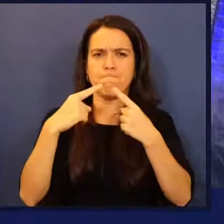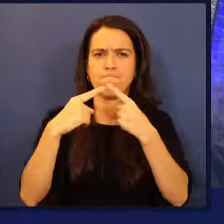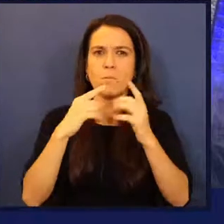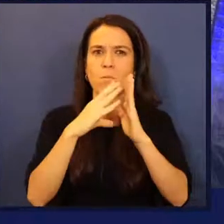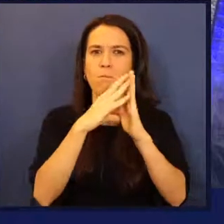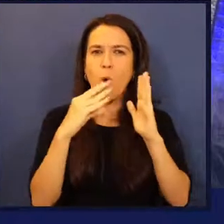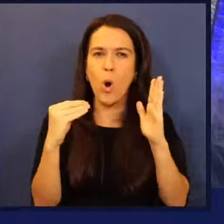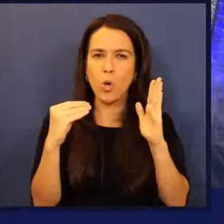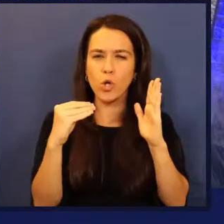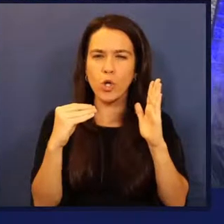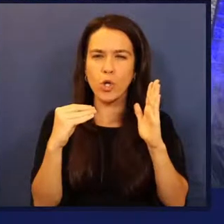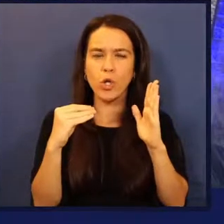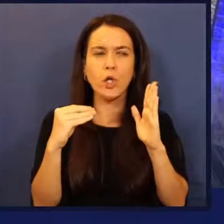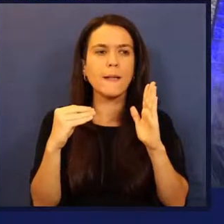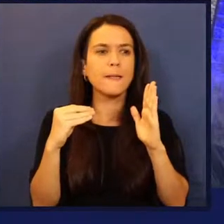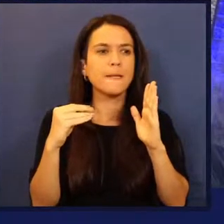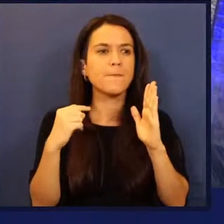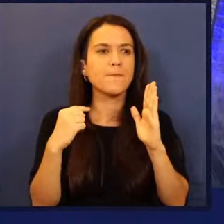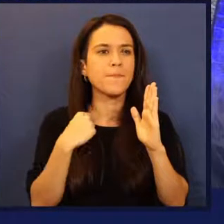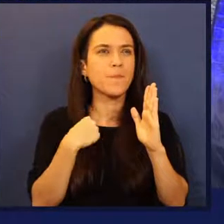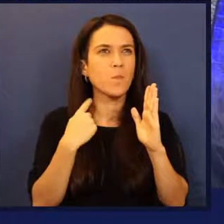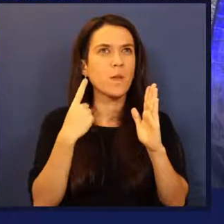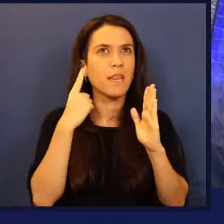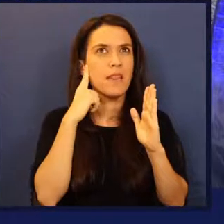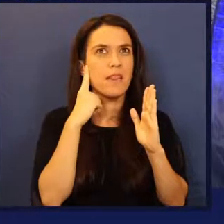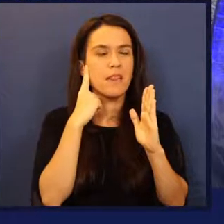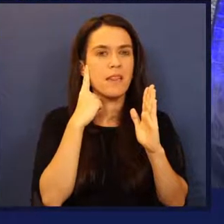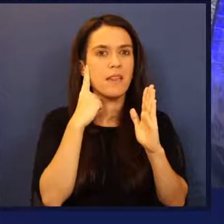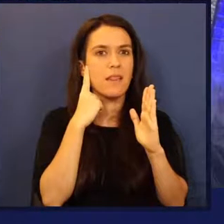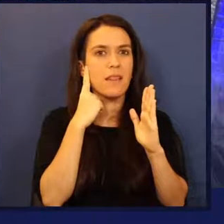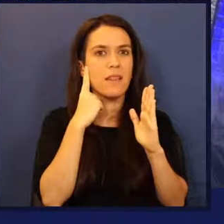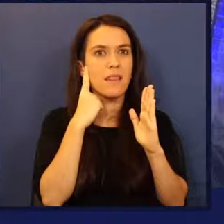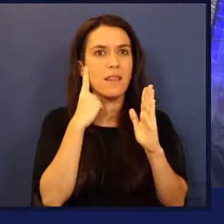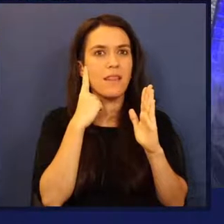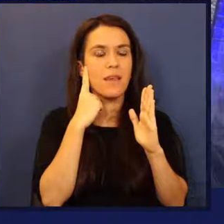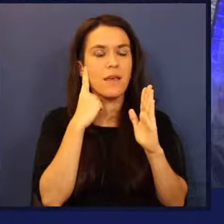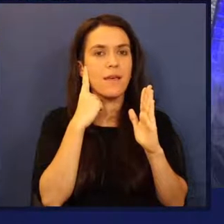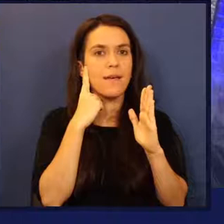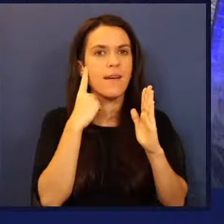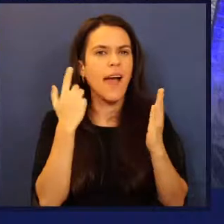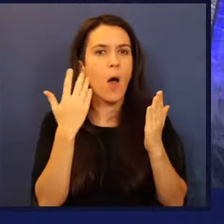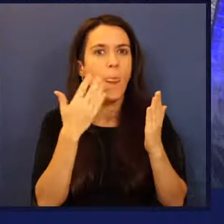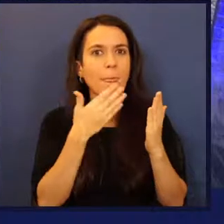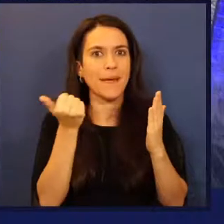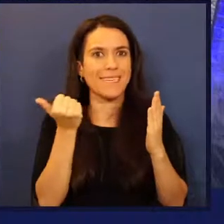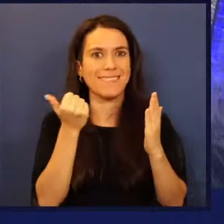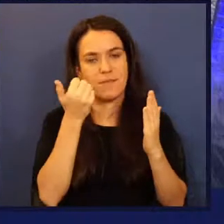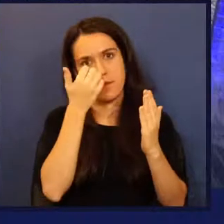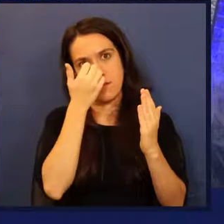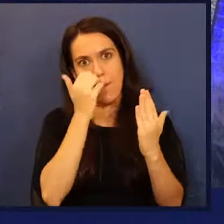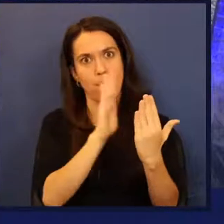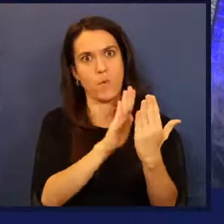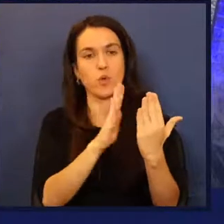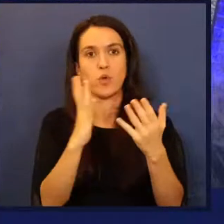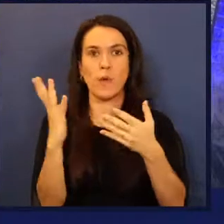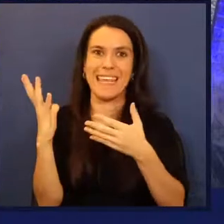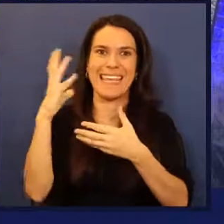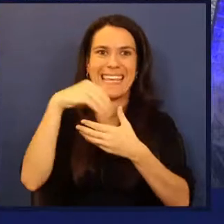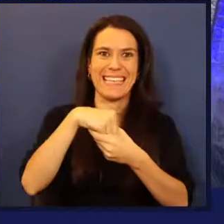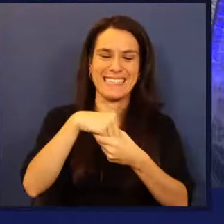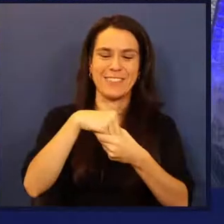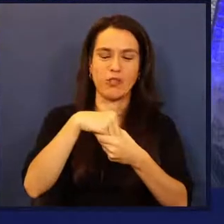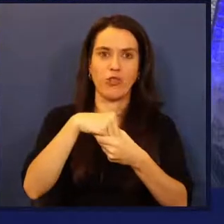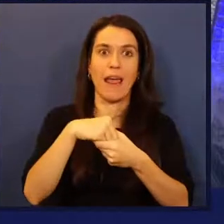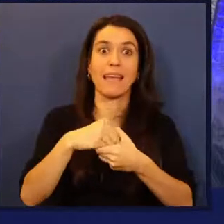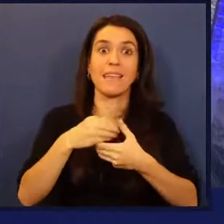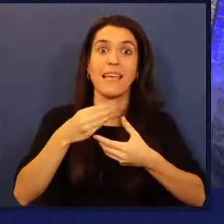What do you think in terms of a good approach to integrating explainers in interpreters into your